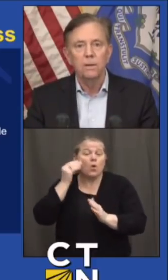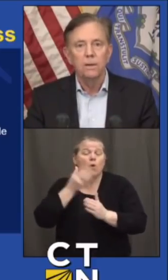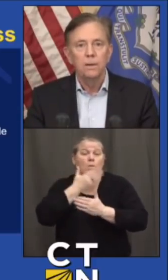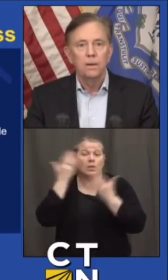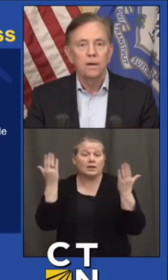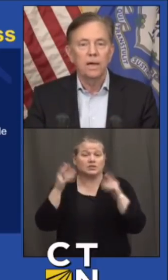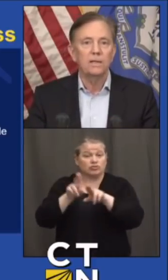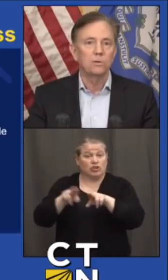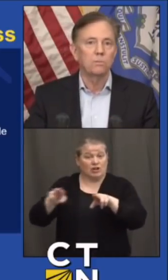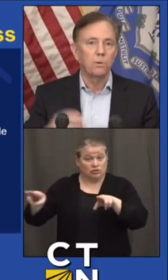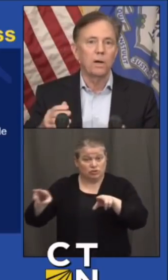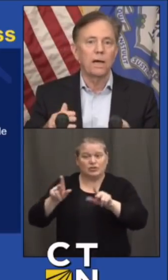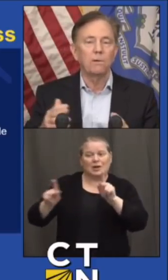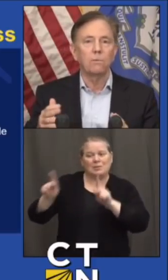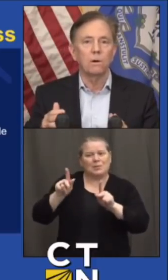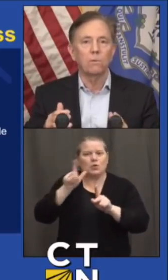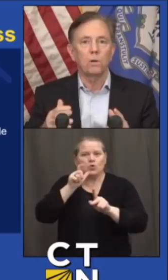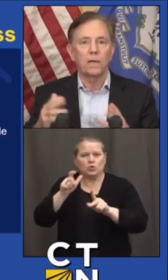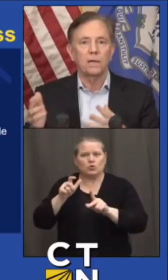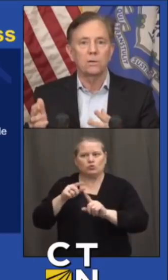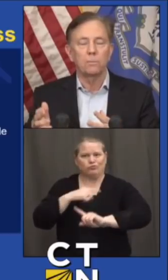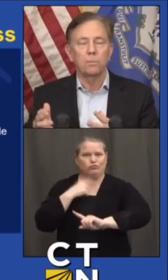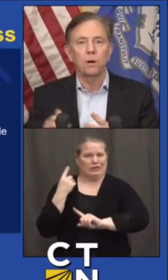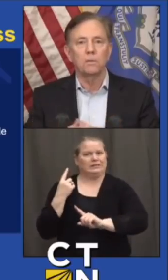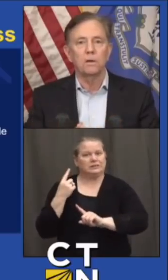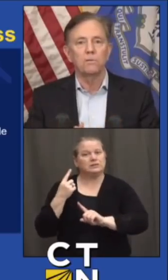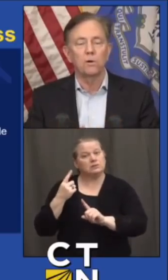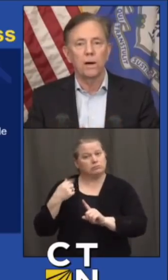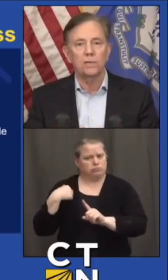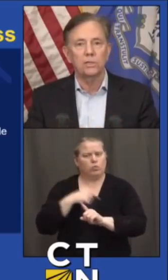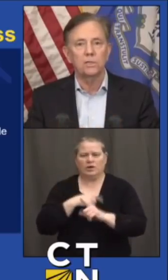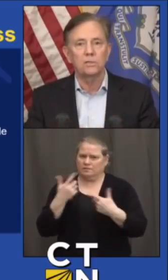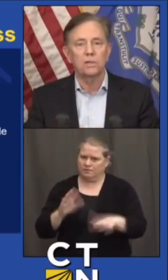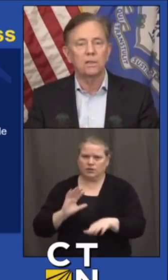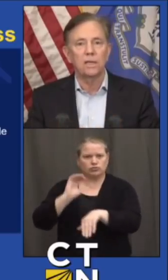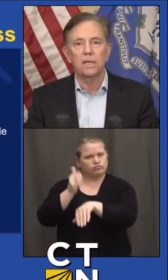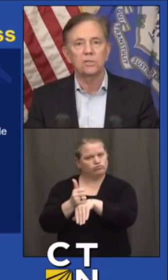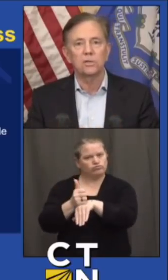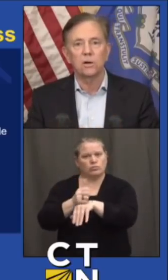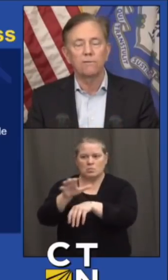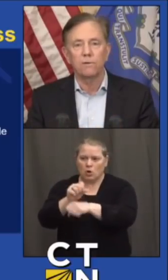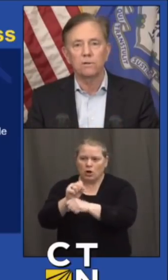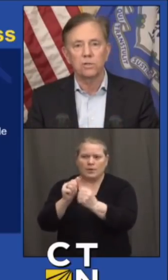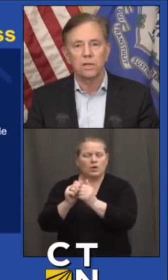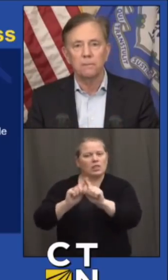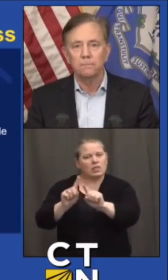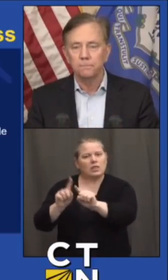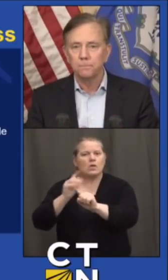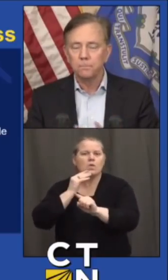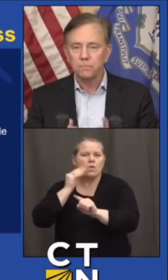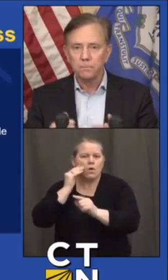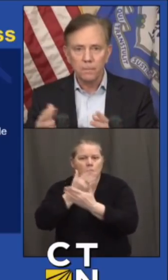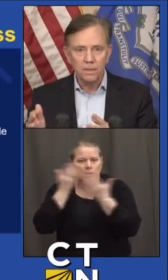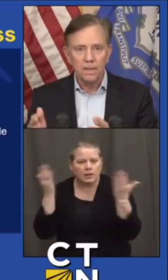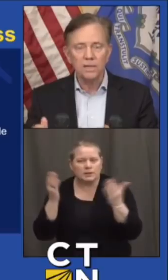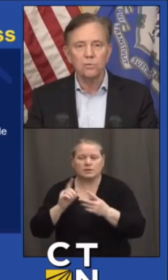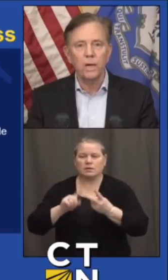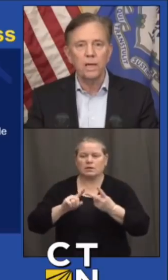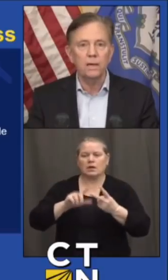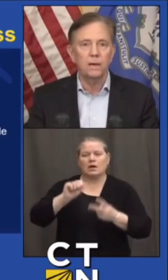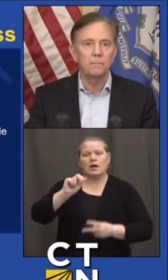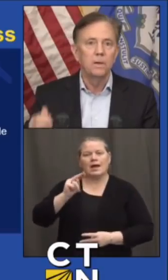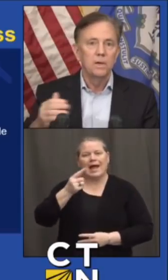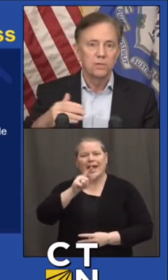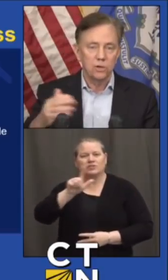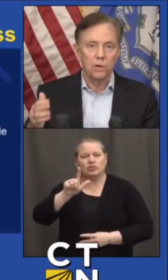community. Angel pointed out we're rolling out the Department of Corrections. I think that's starting first thing next